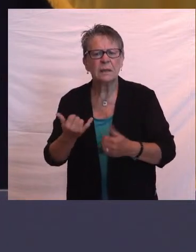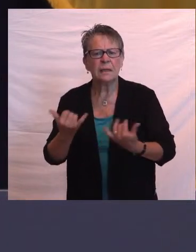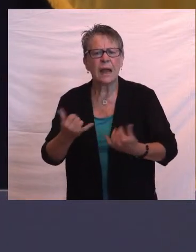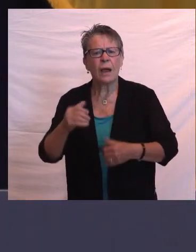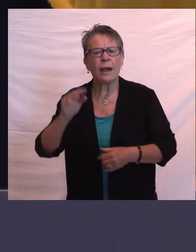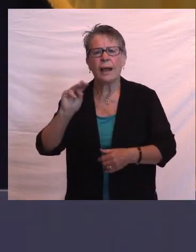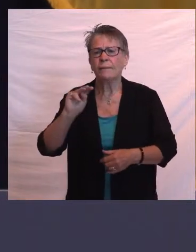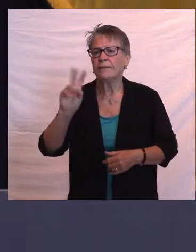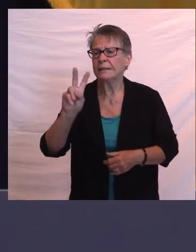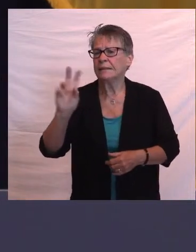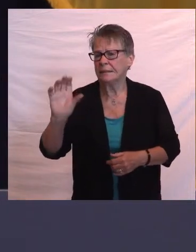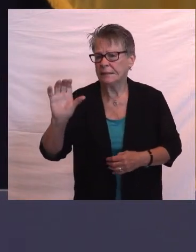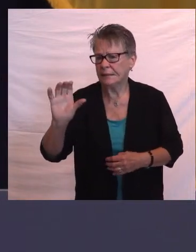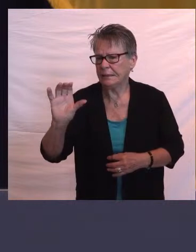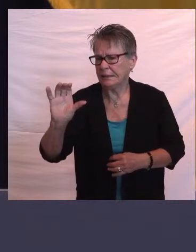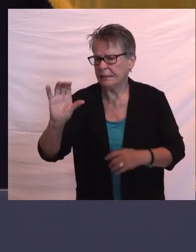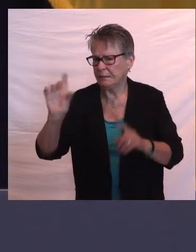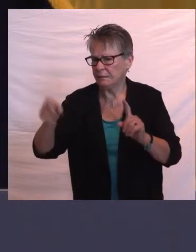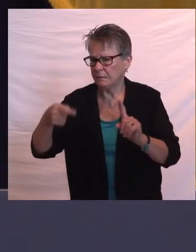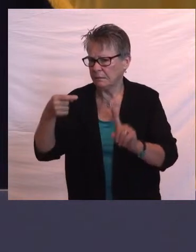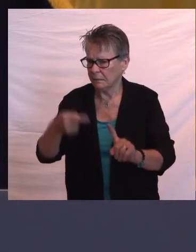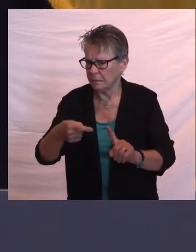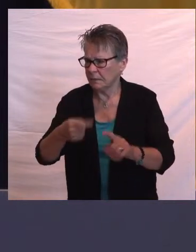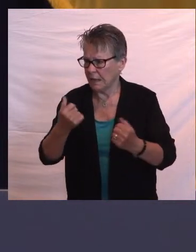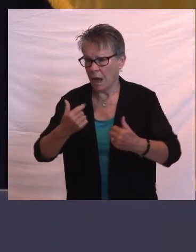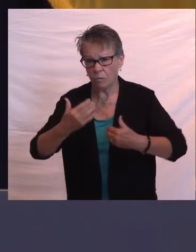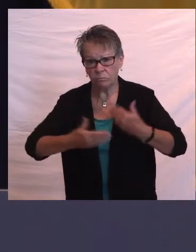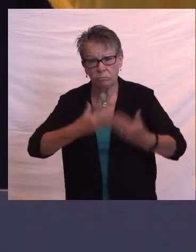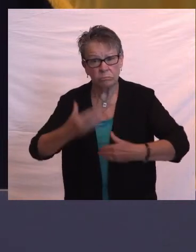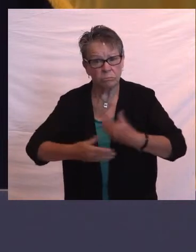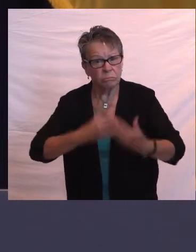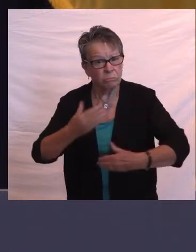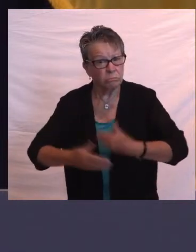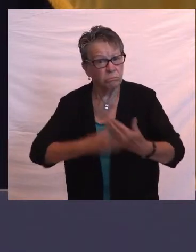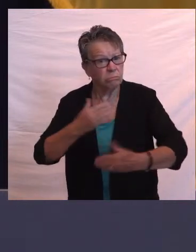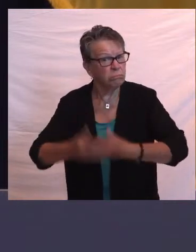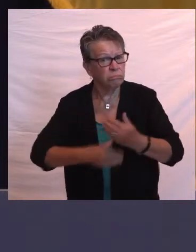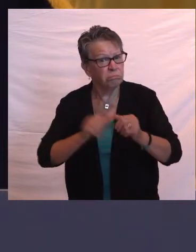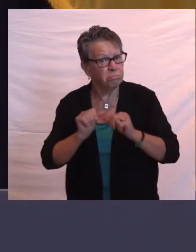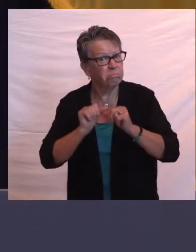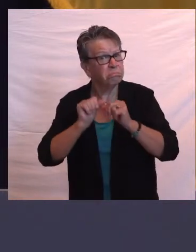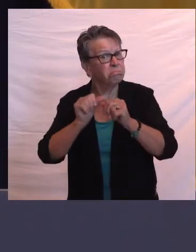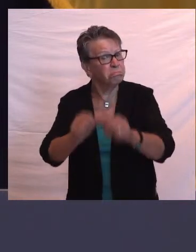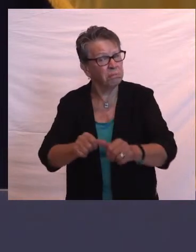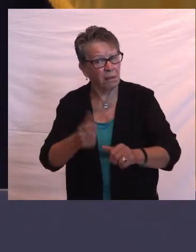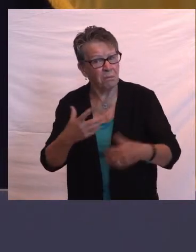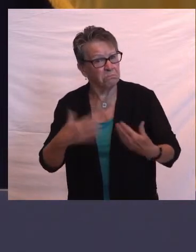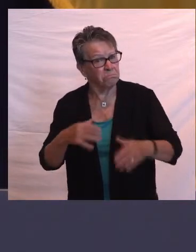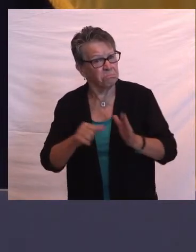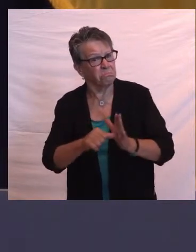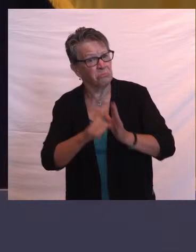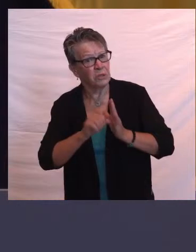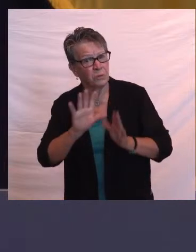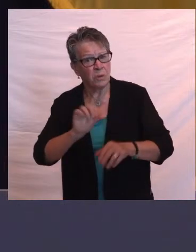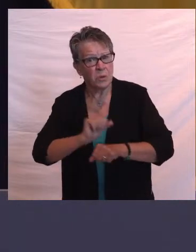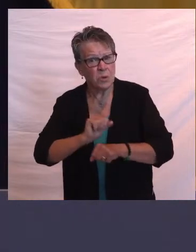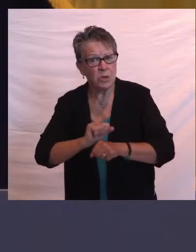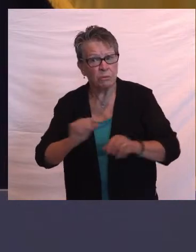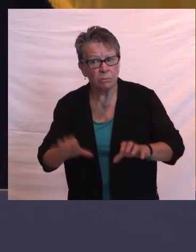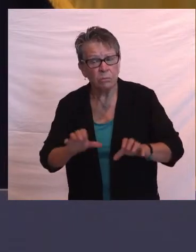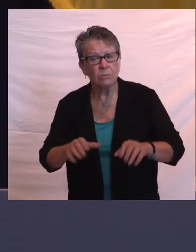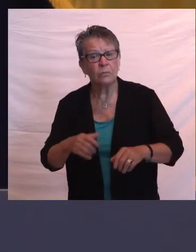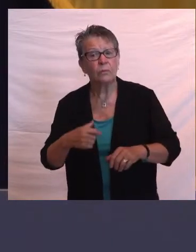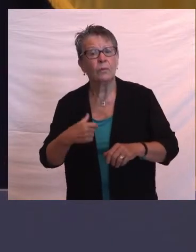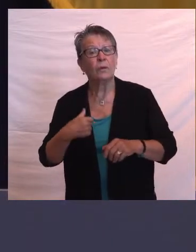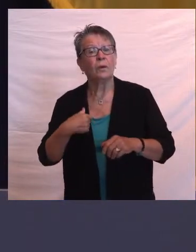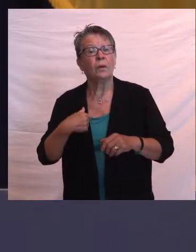along at somewhere around 20 or 25% more transactions processed per week than pre-COVID. So for all of the